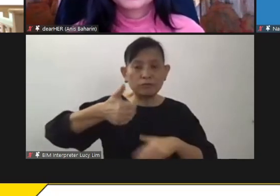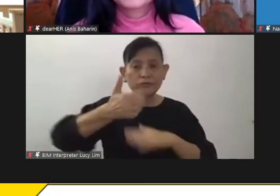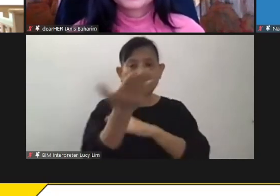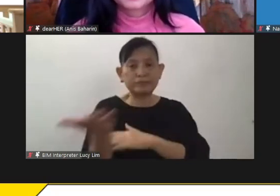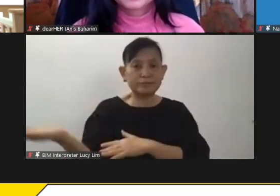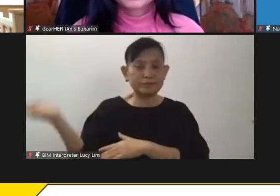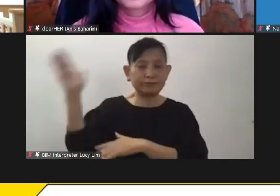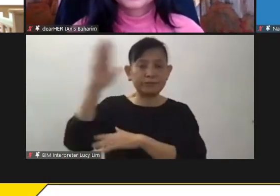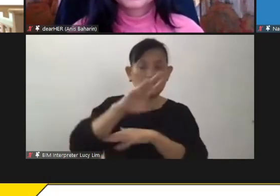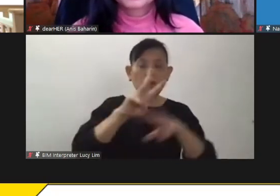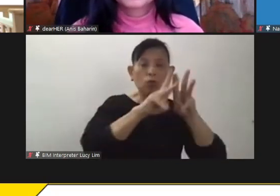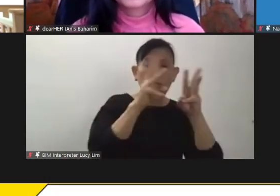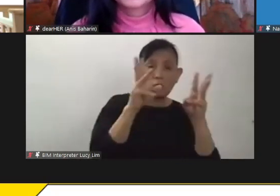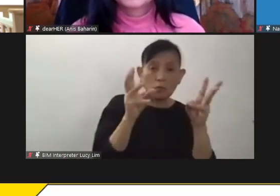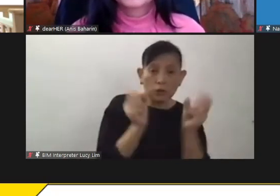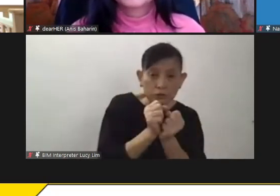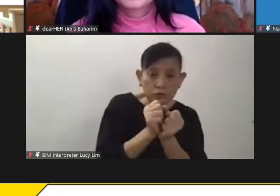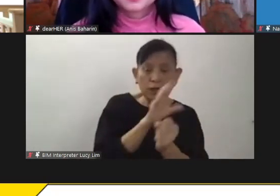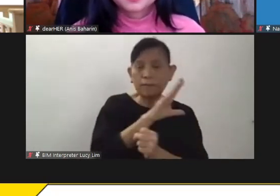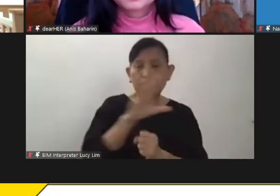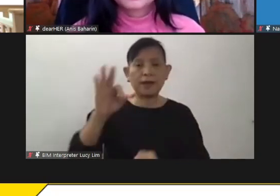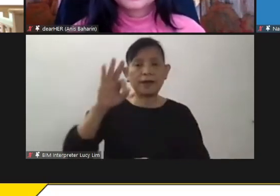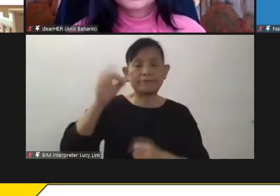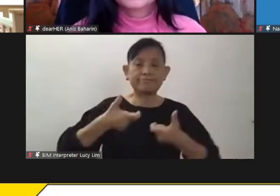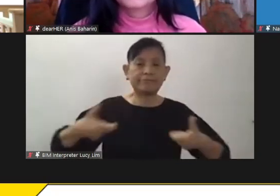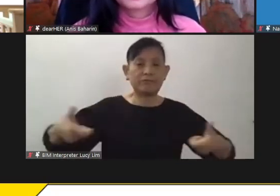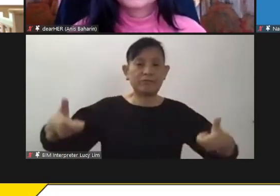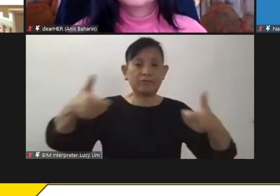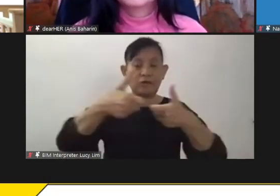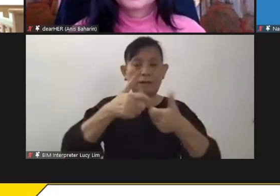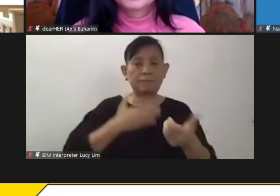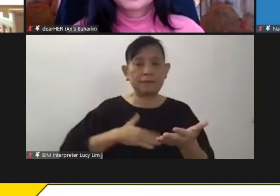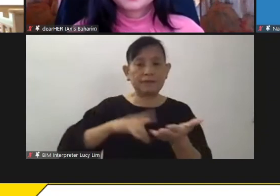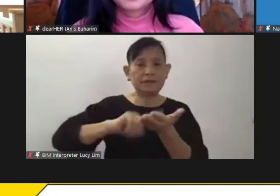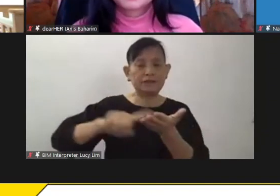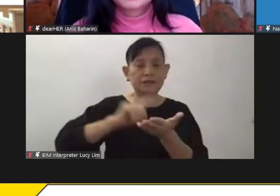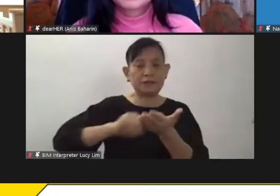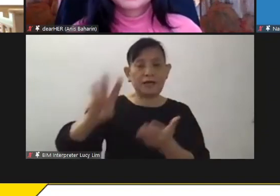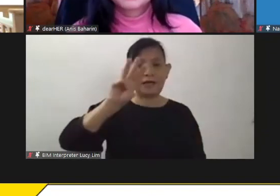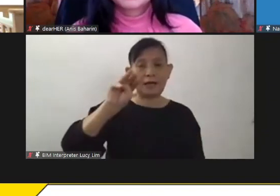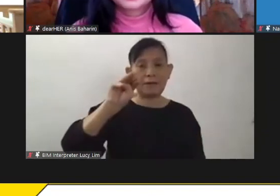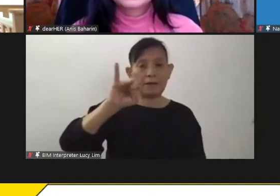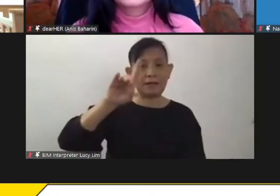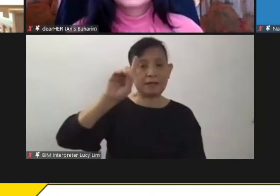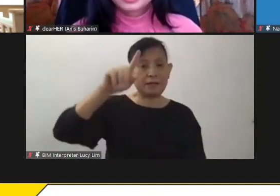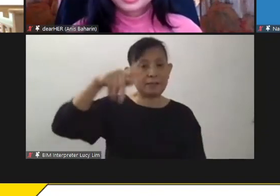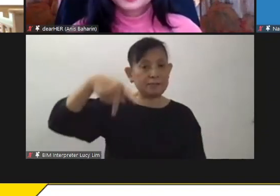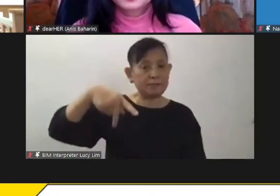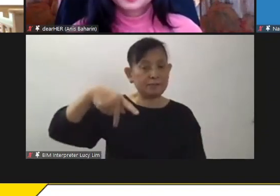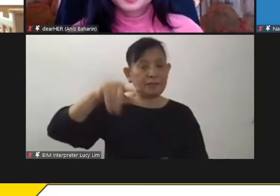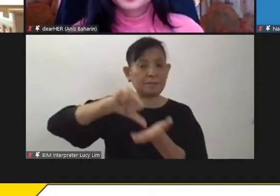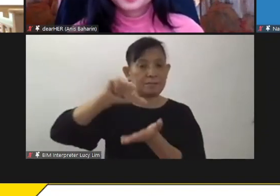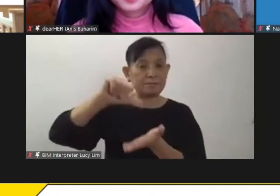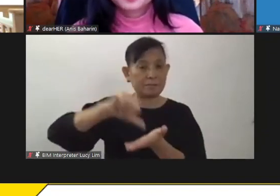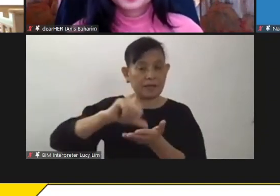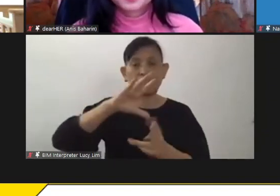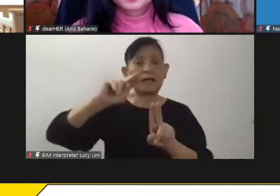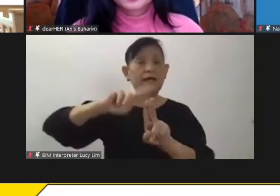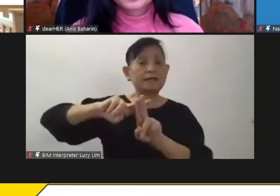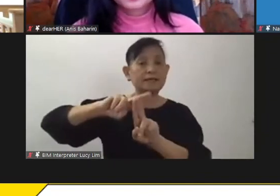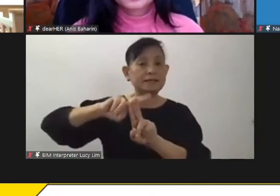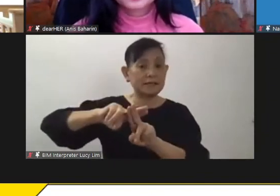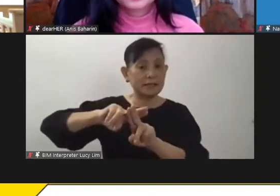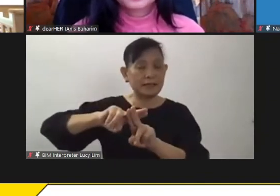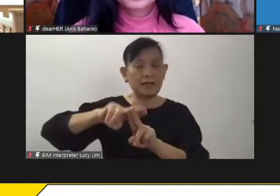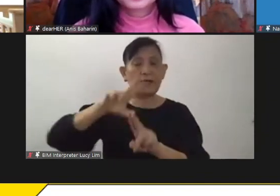forum, as well as workshops that everyone can attend. So do check out MIDP's page on Instagram